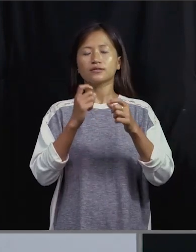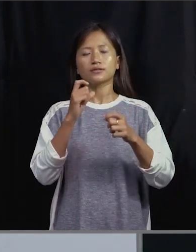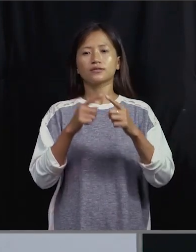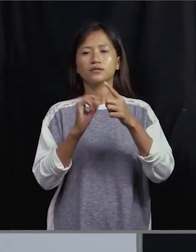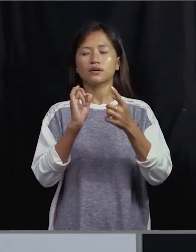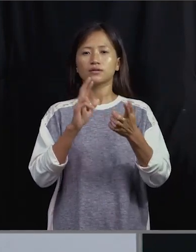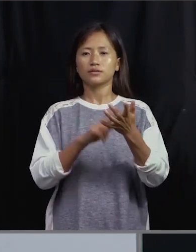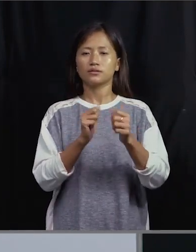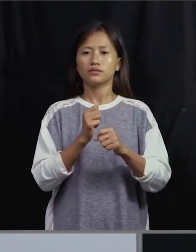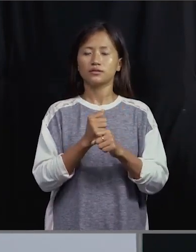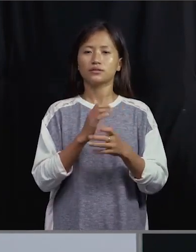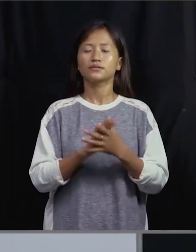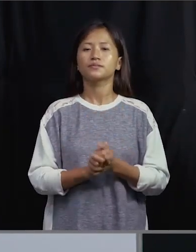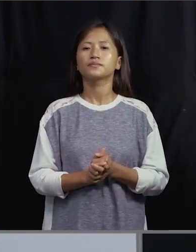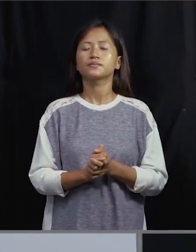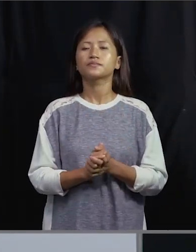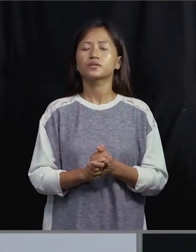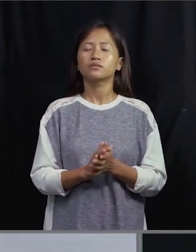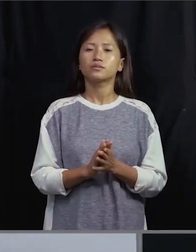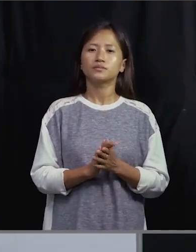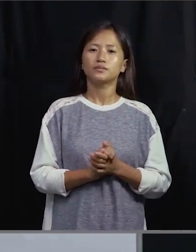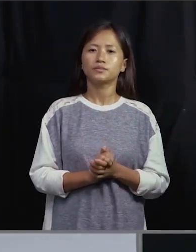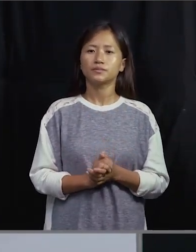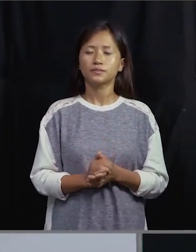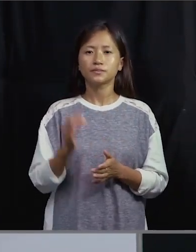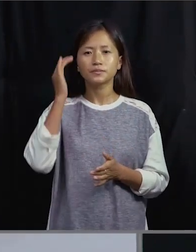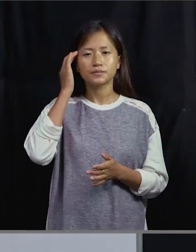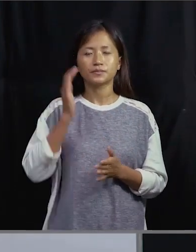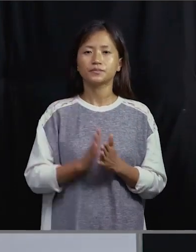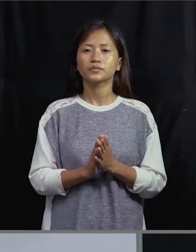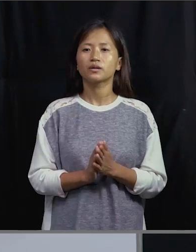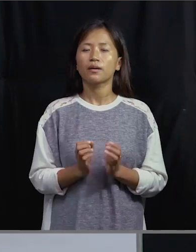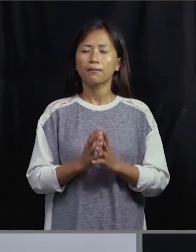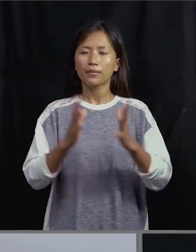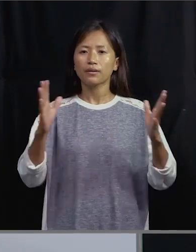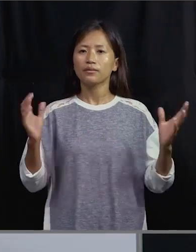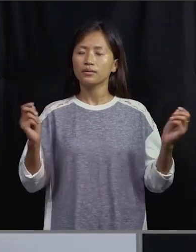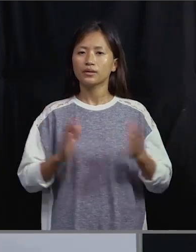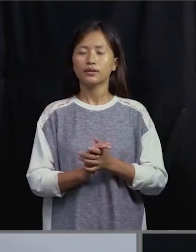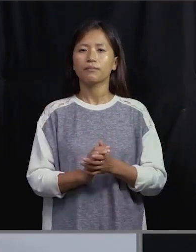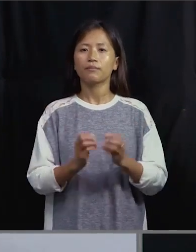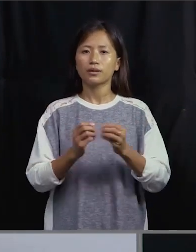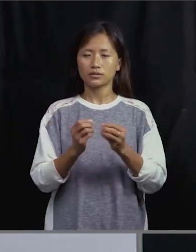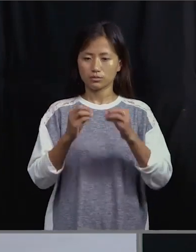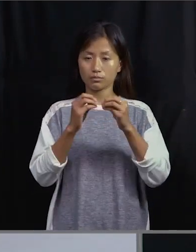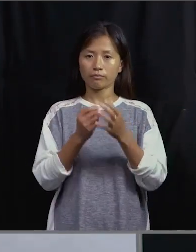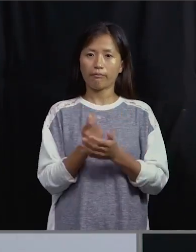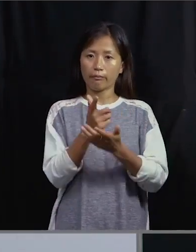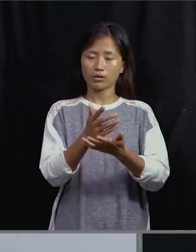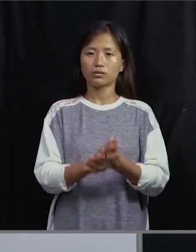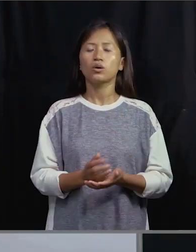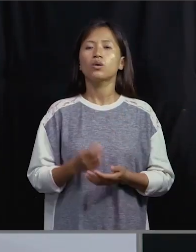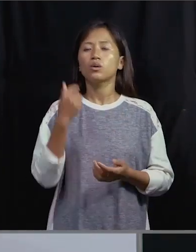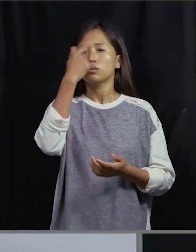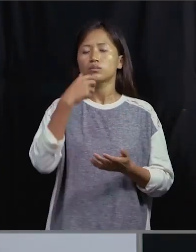determining individual demand for a commodity. You know, there are many buyers out there in the market whose